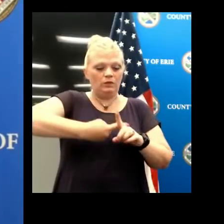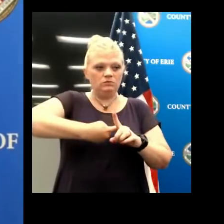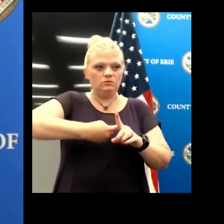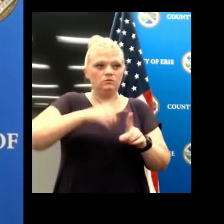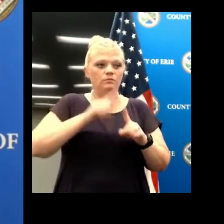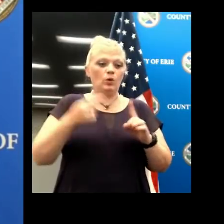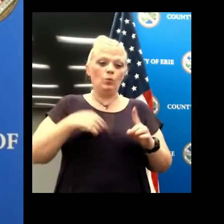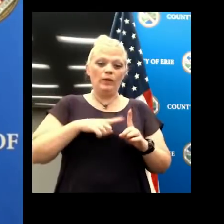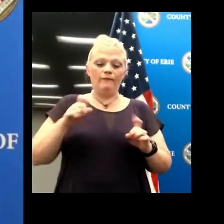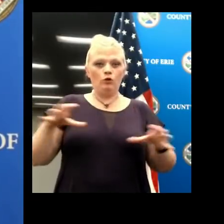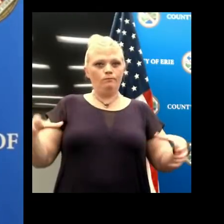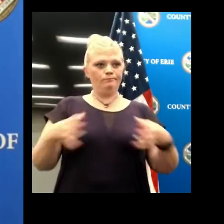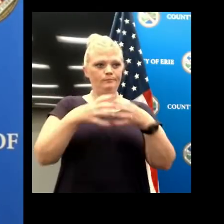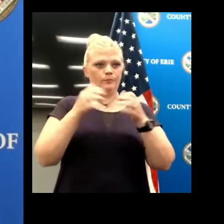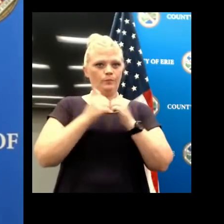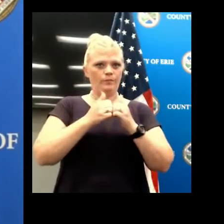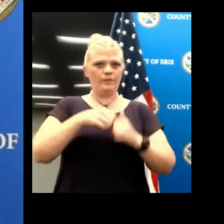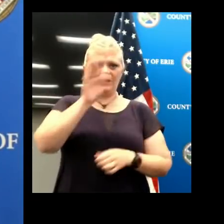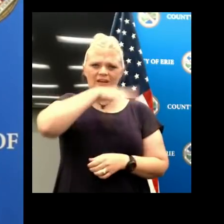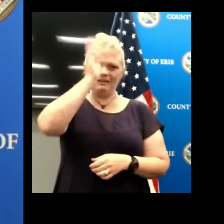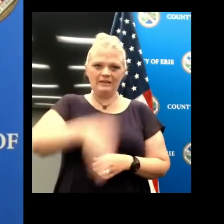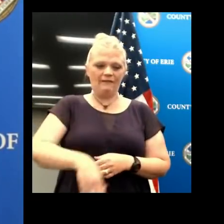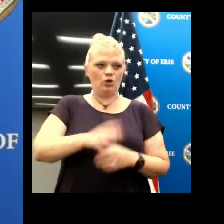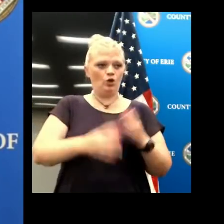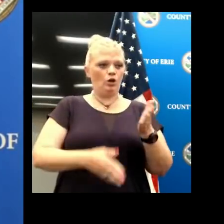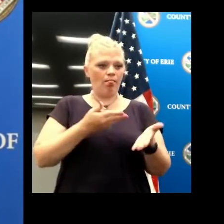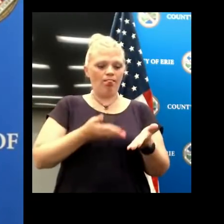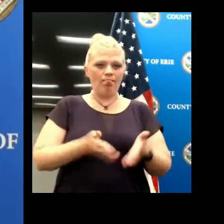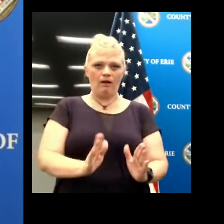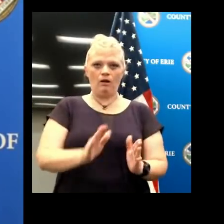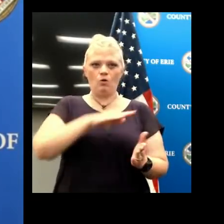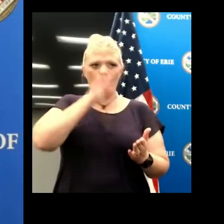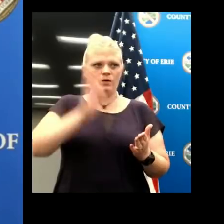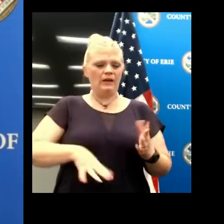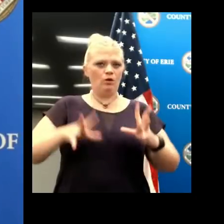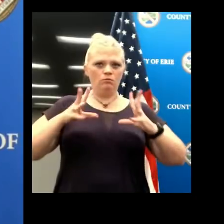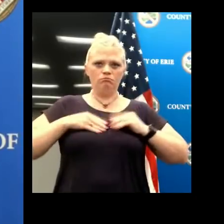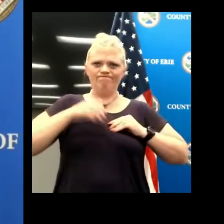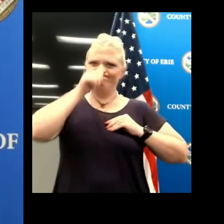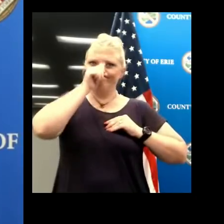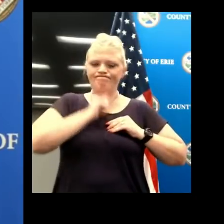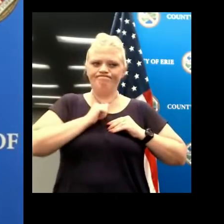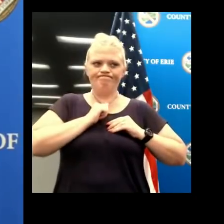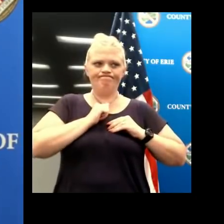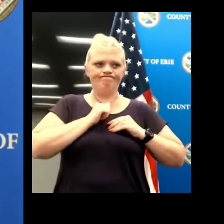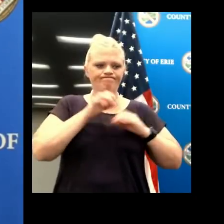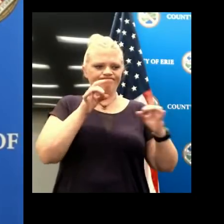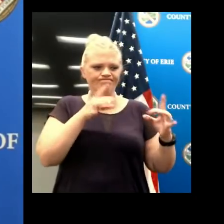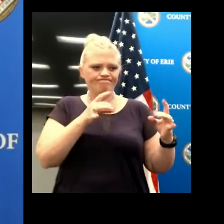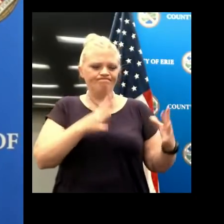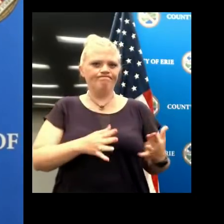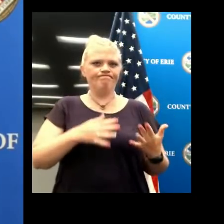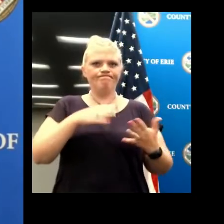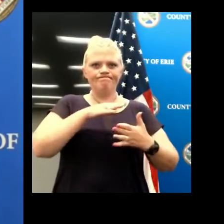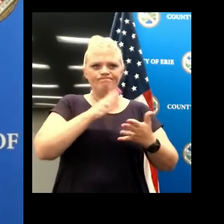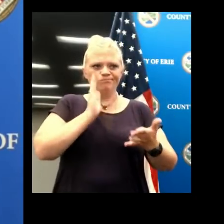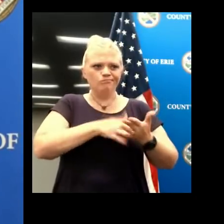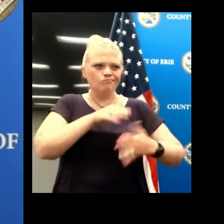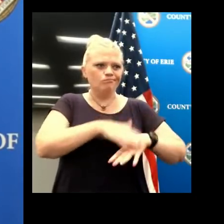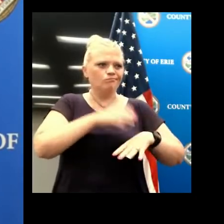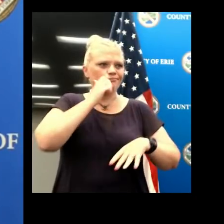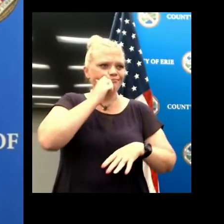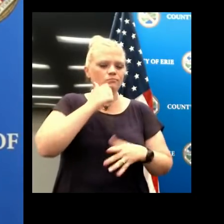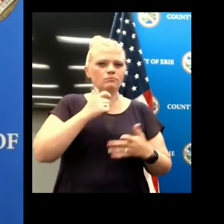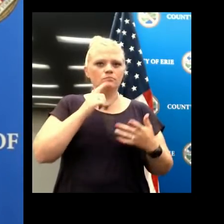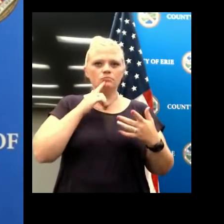and say that we will never allow and never stand for and never tolerate racists and bigots trying to define who